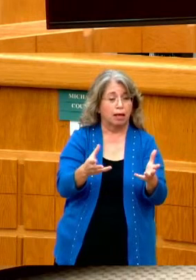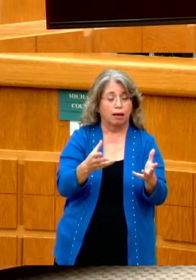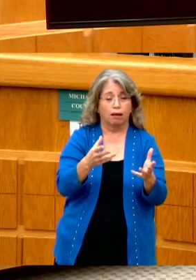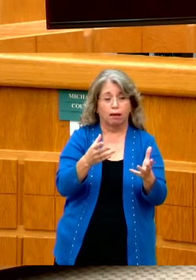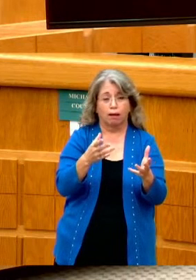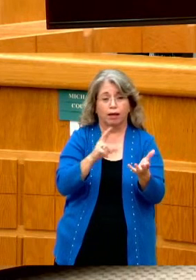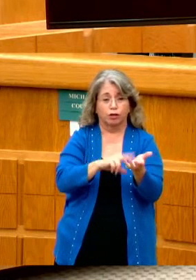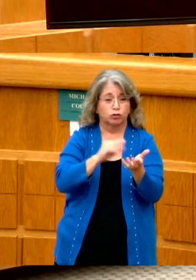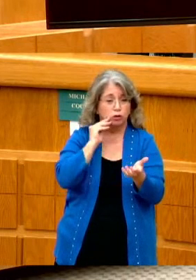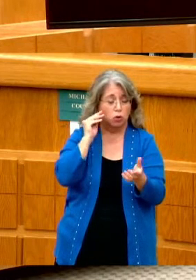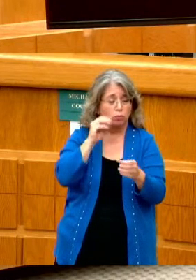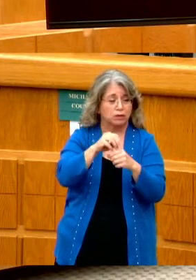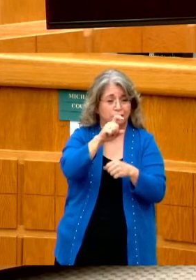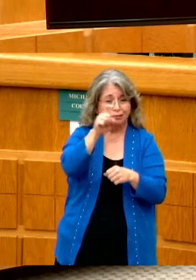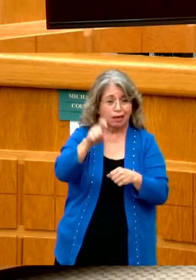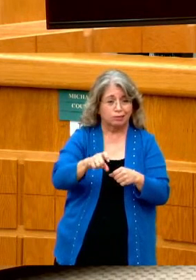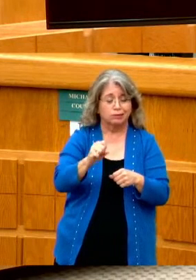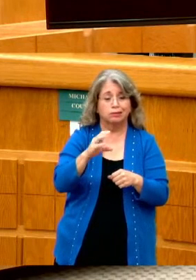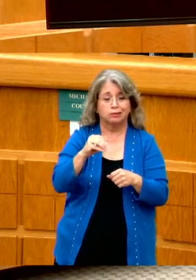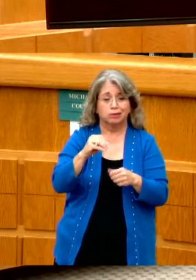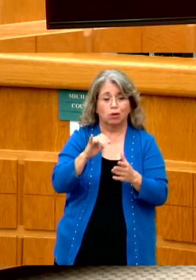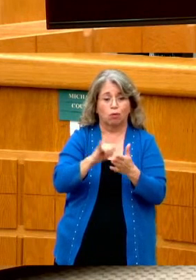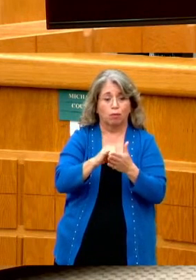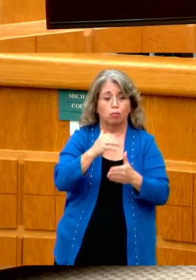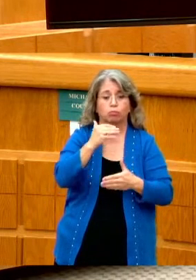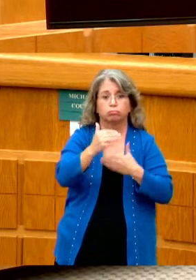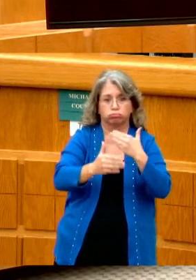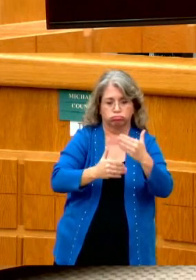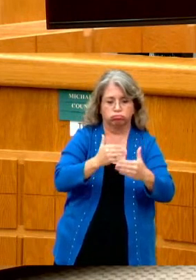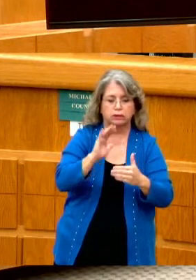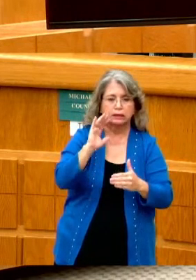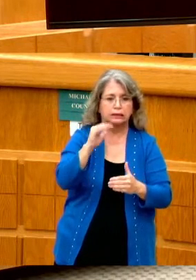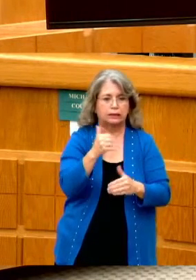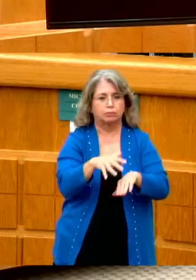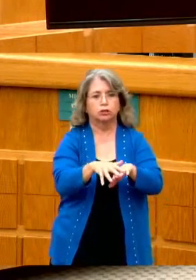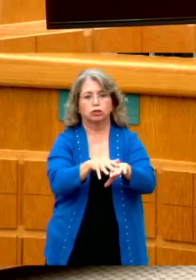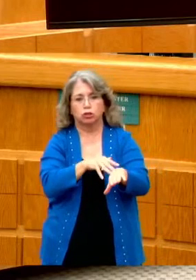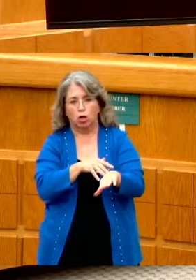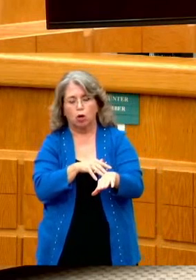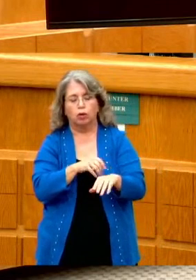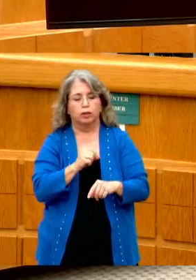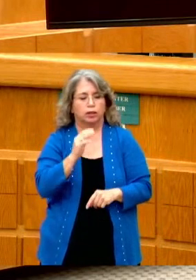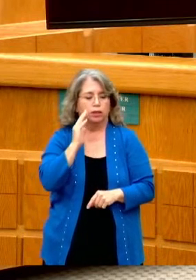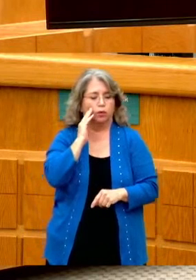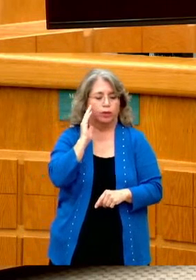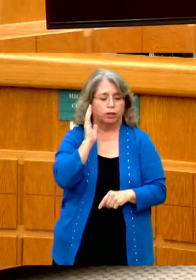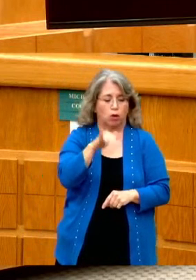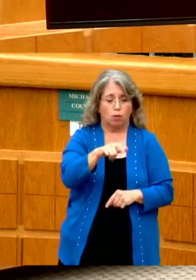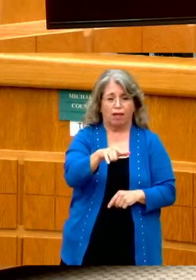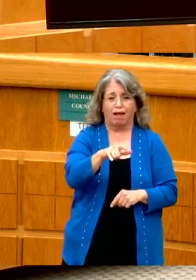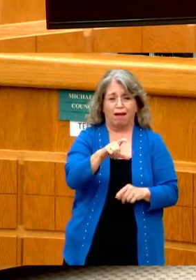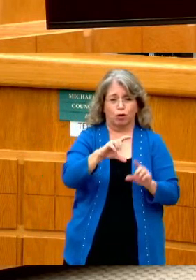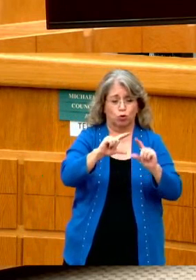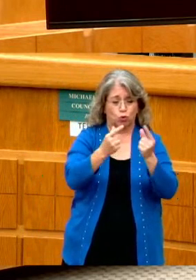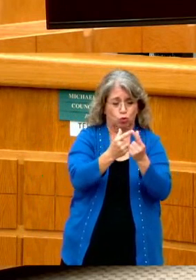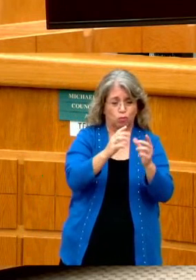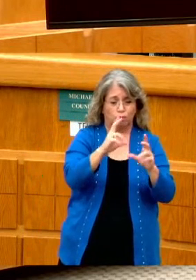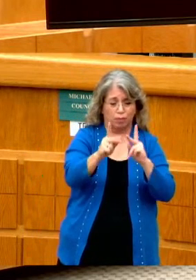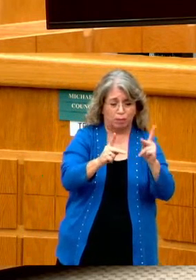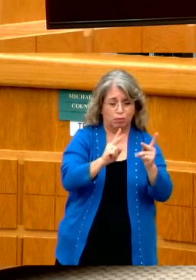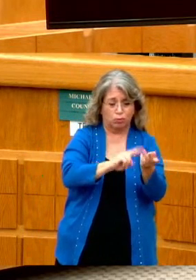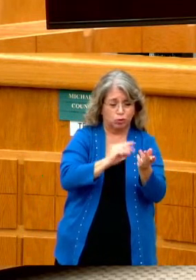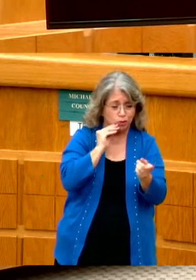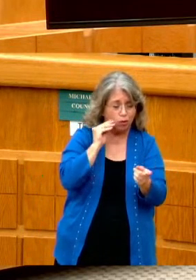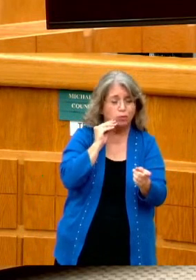rollout seems slower than we would have liked for it to have been. We know this population is extremely critical, and as such, the